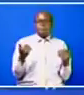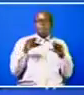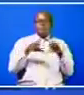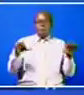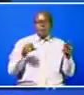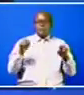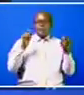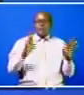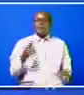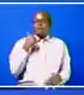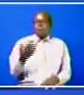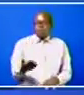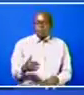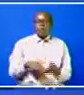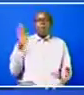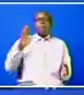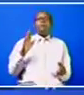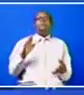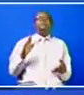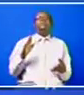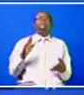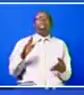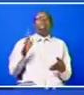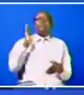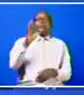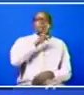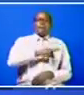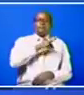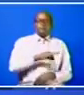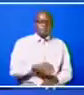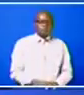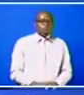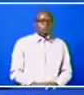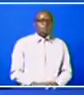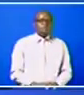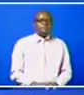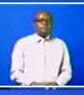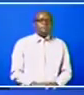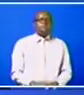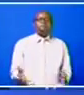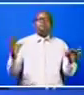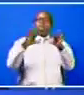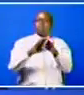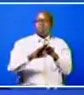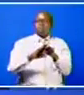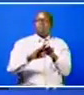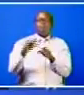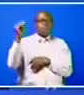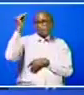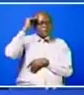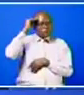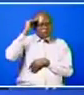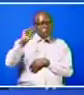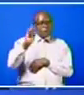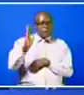marketing director, said that thousands of pupils would benefit. Which will be run in conjunction with the Ministries of Education and